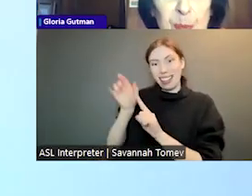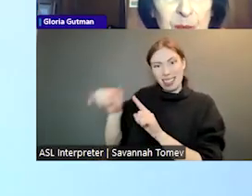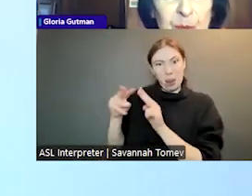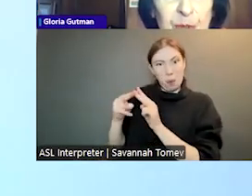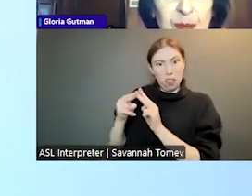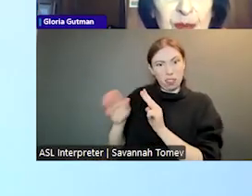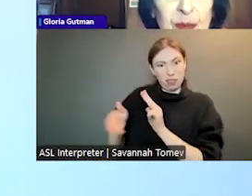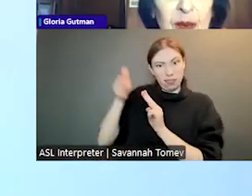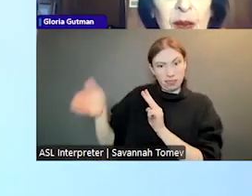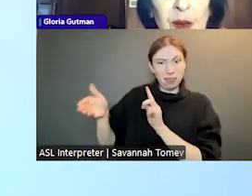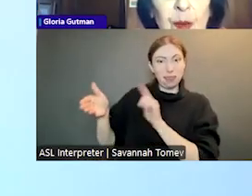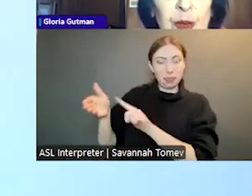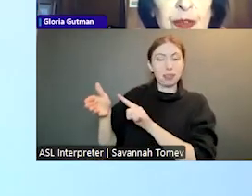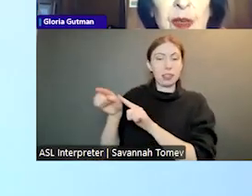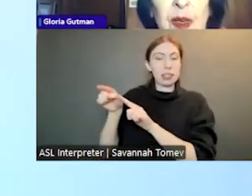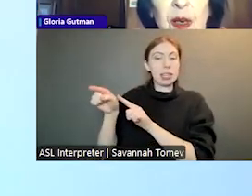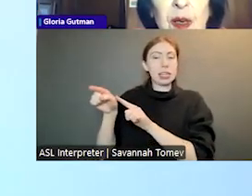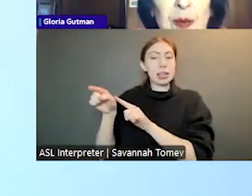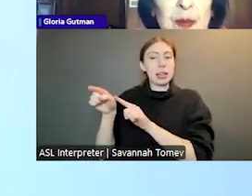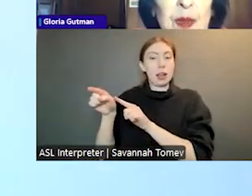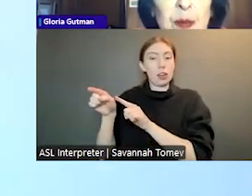their spouse, with